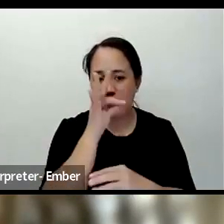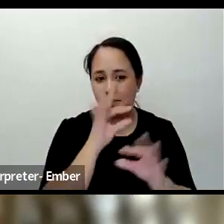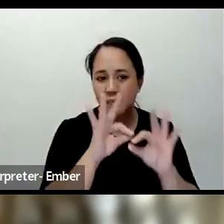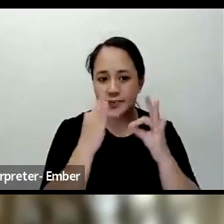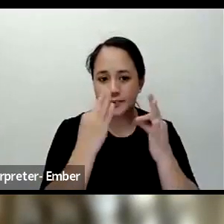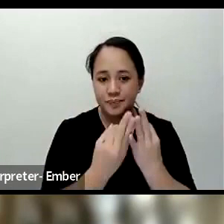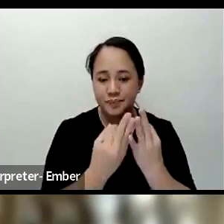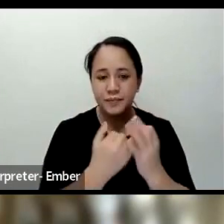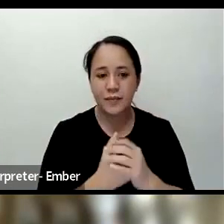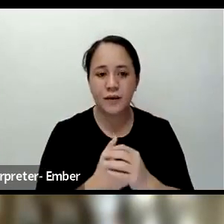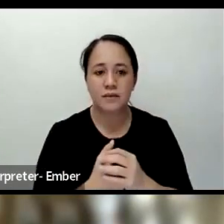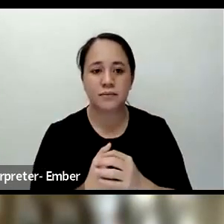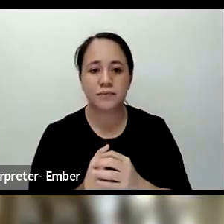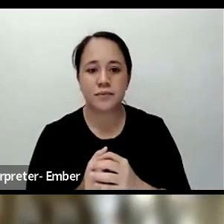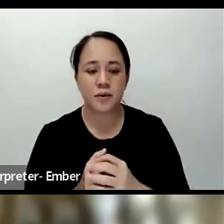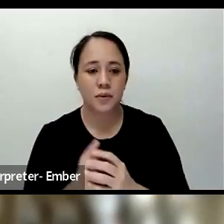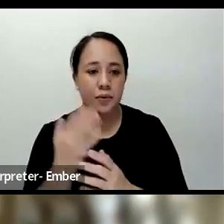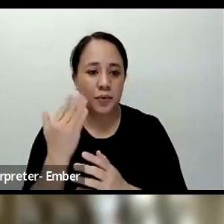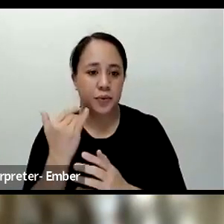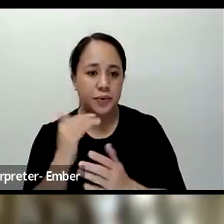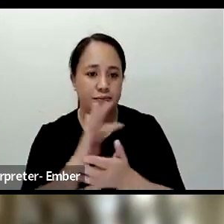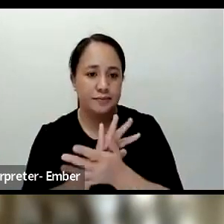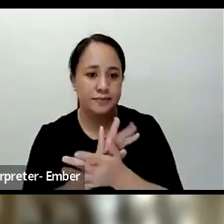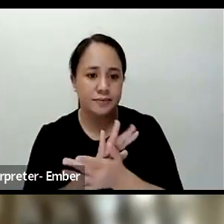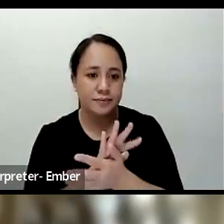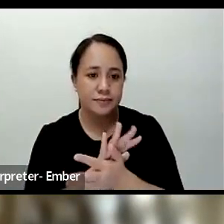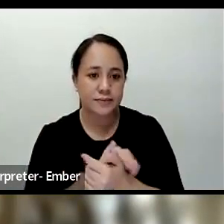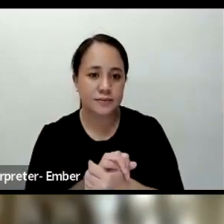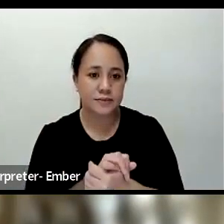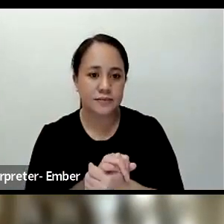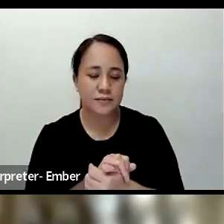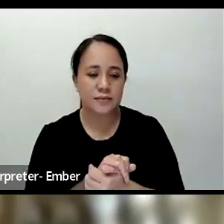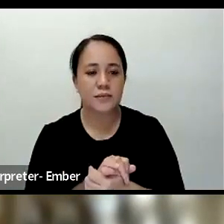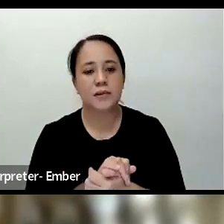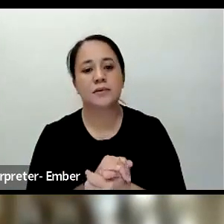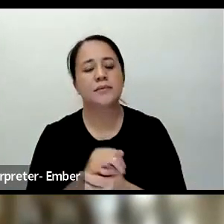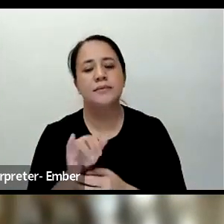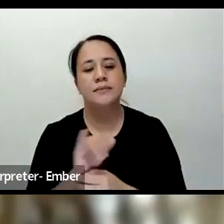families, because of COVID, as of